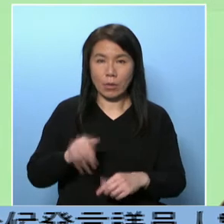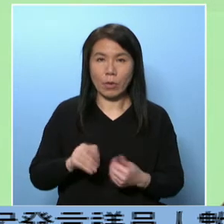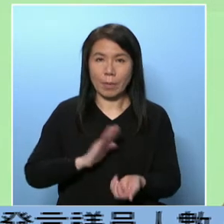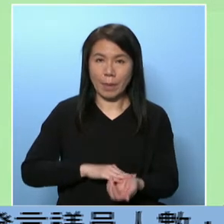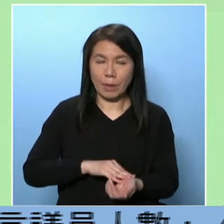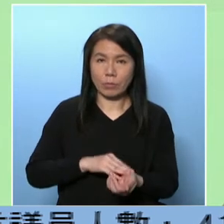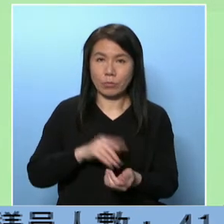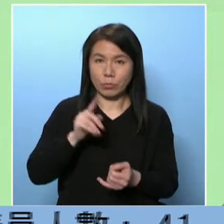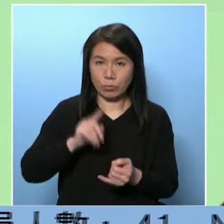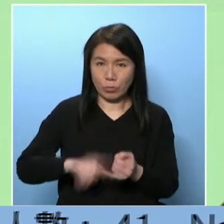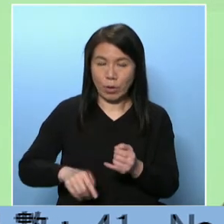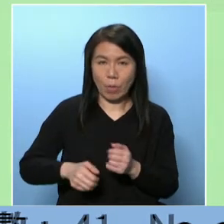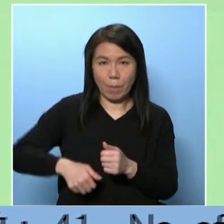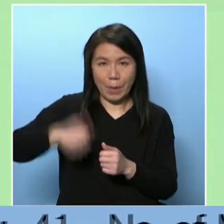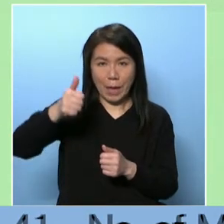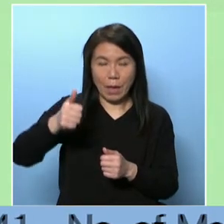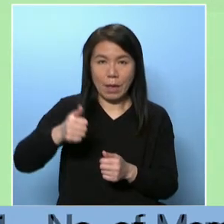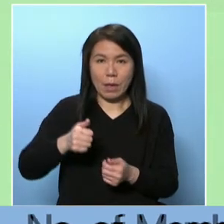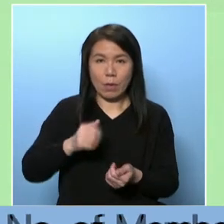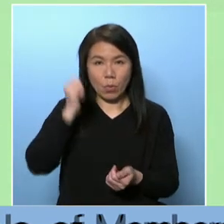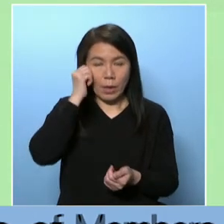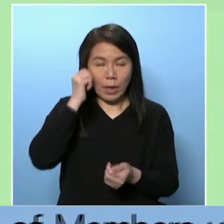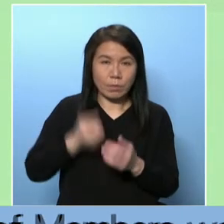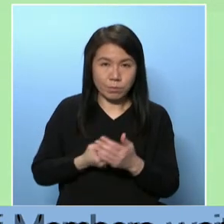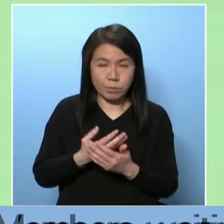community will have to work together in order to overcome the